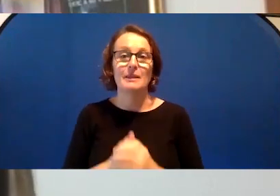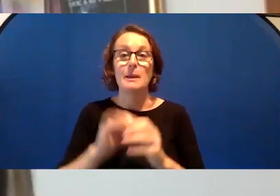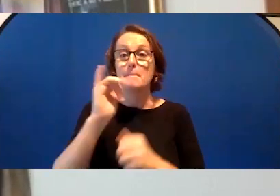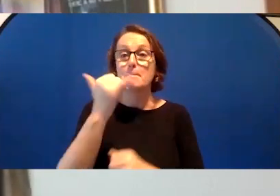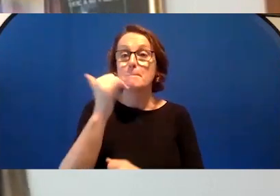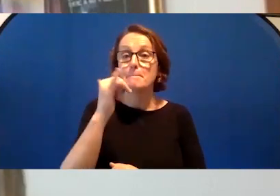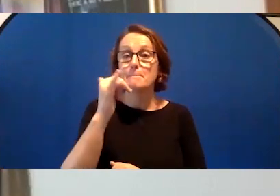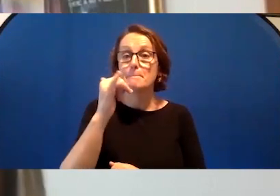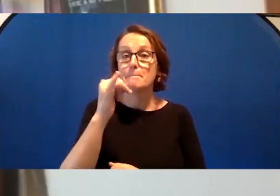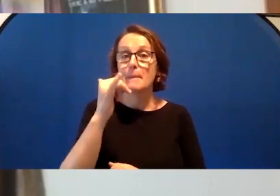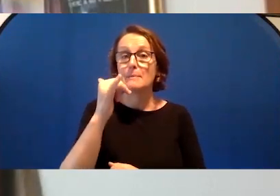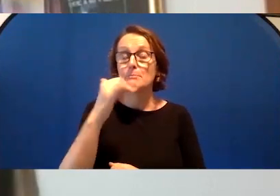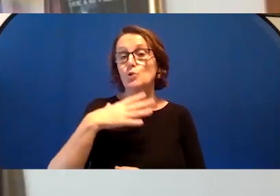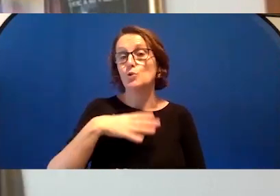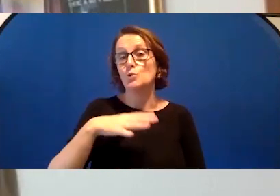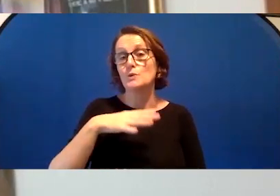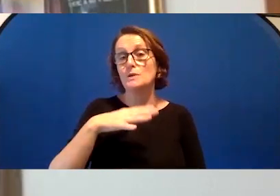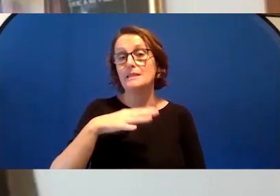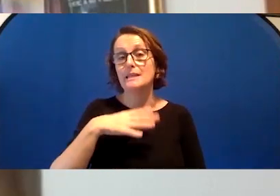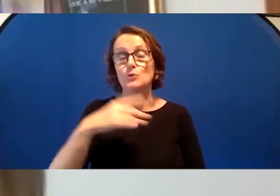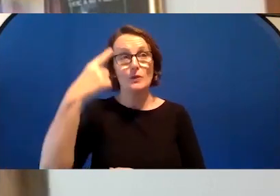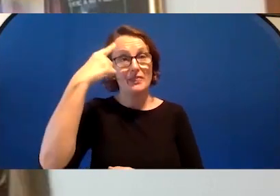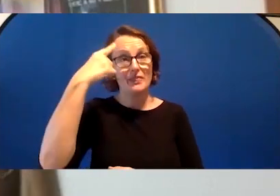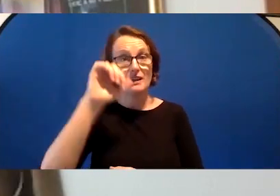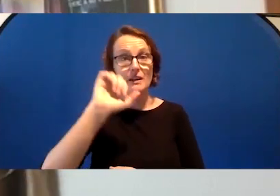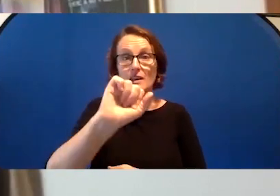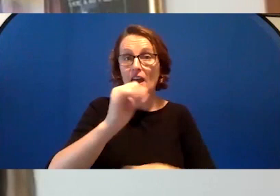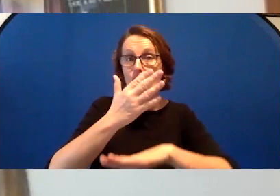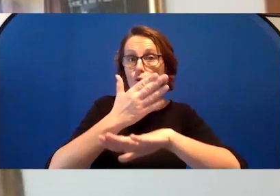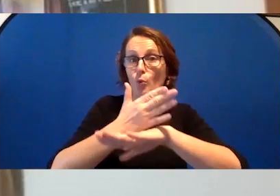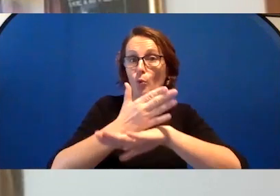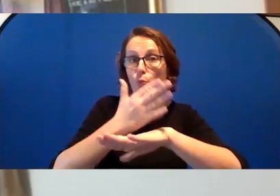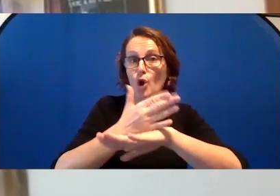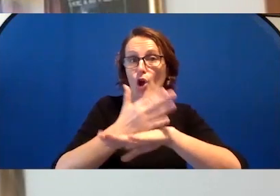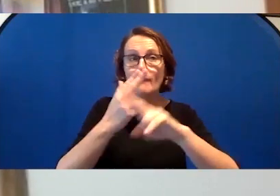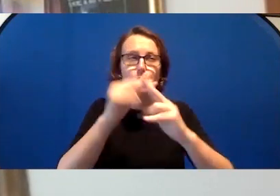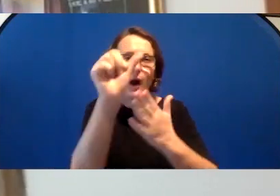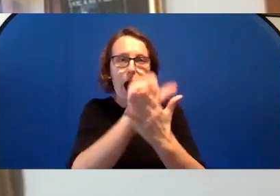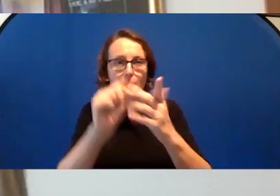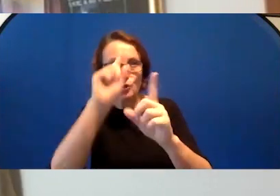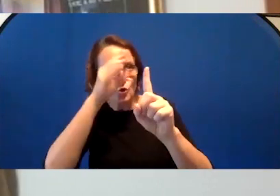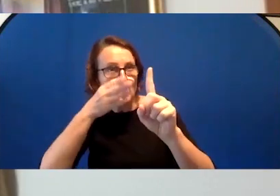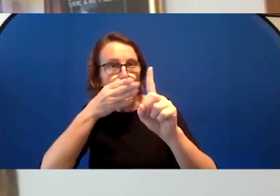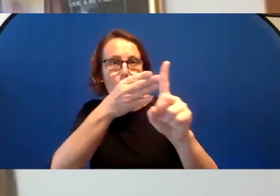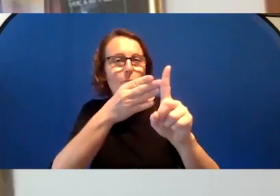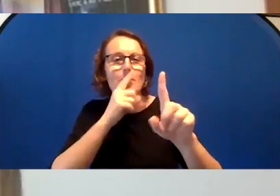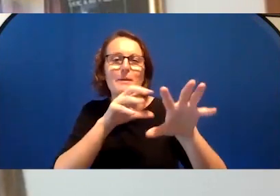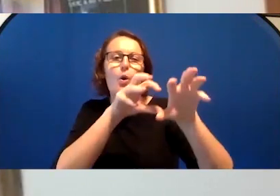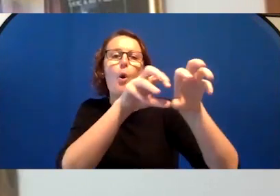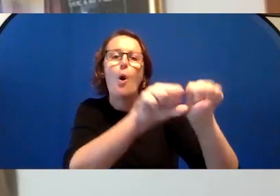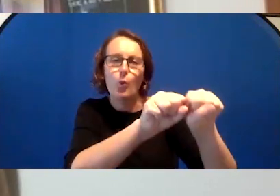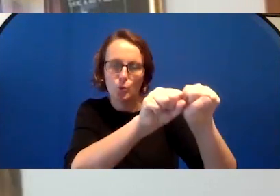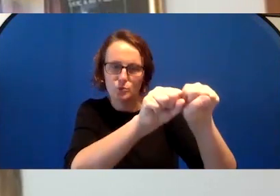to put aside some of your long-term work or your long-term artistic and creative goals in order to focus on some of